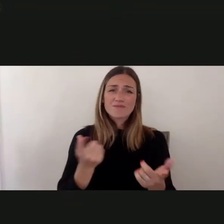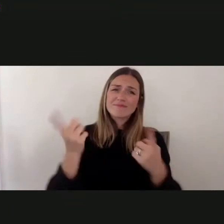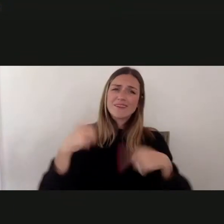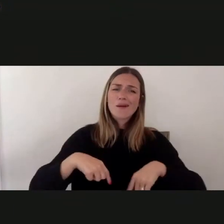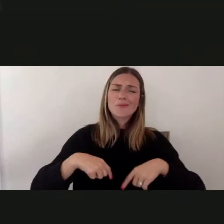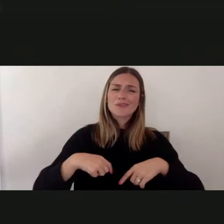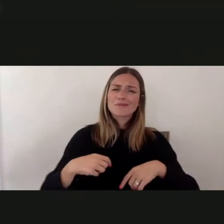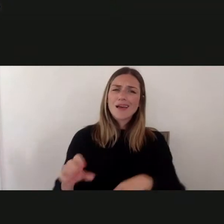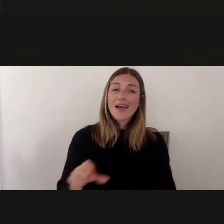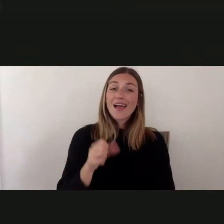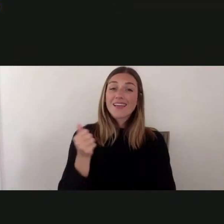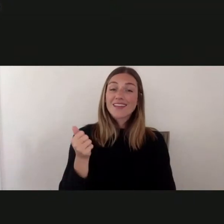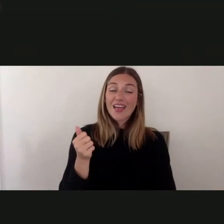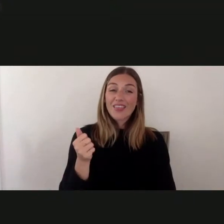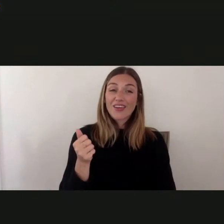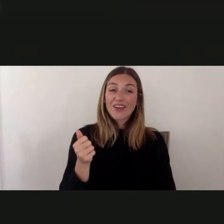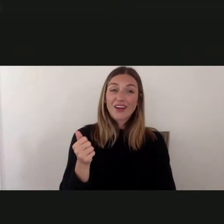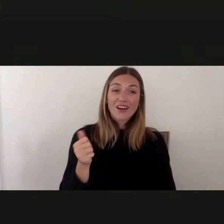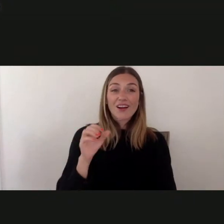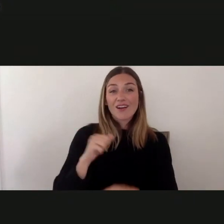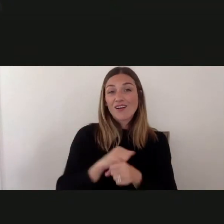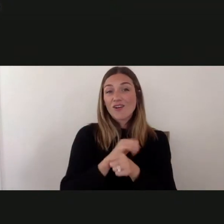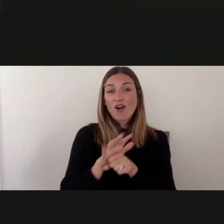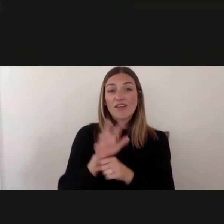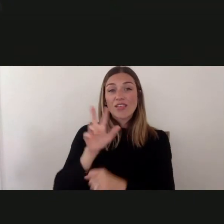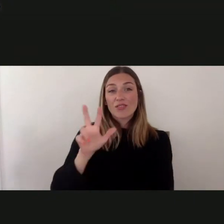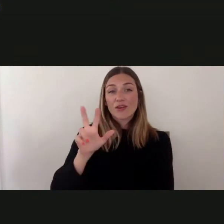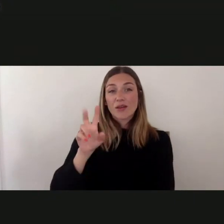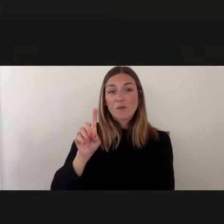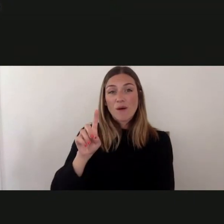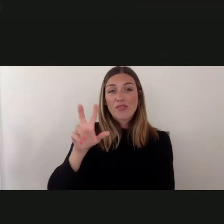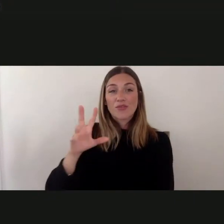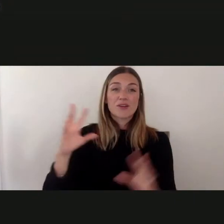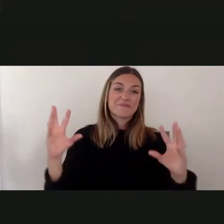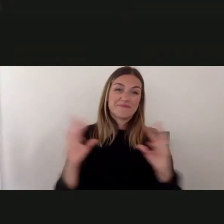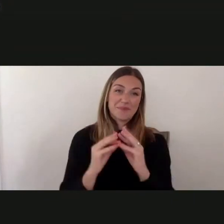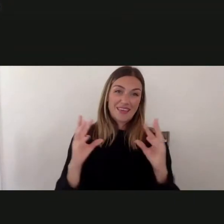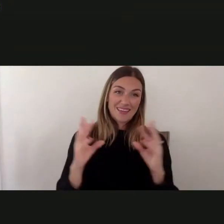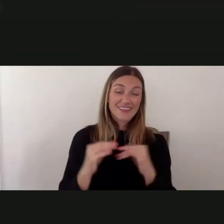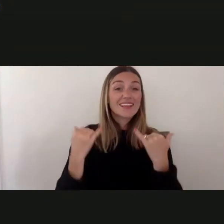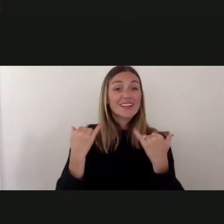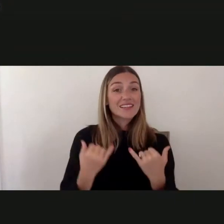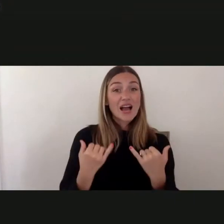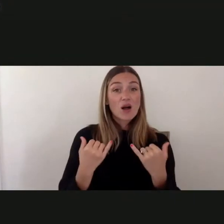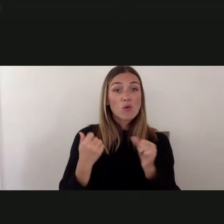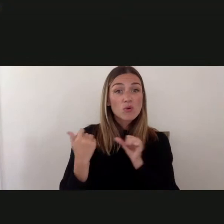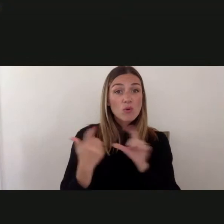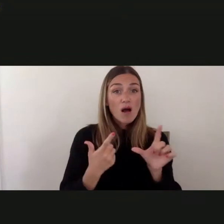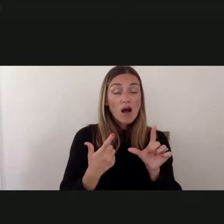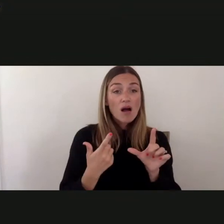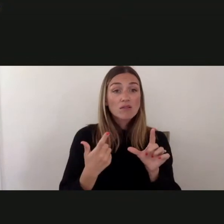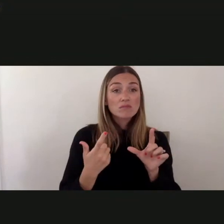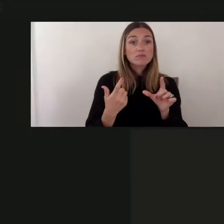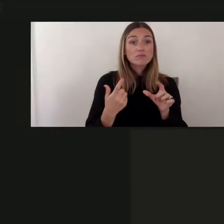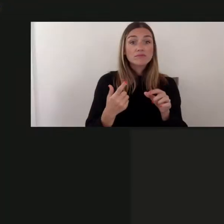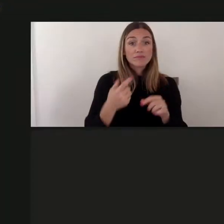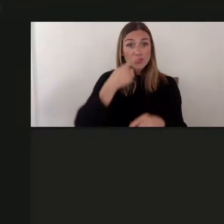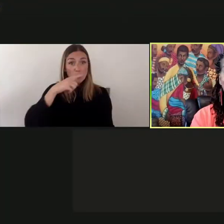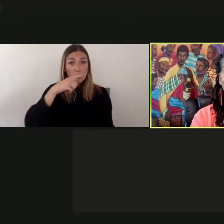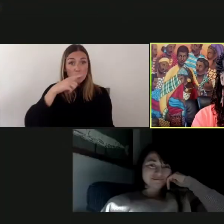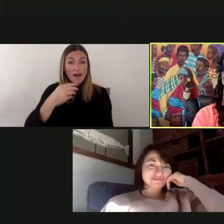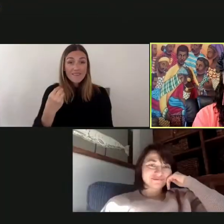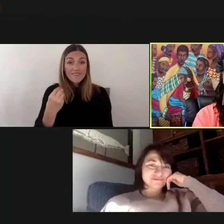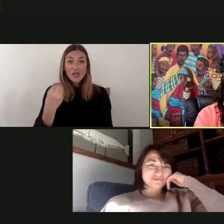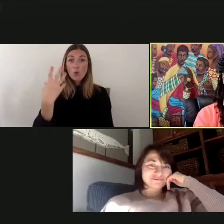in another edition of our COVID313 Town Hall. Going to ask everybody if you could come on screen, because the way that